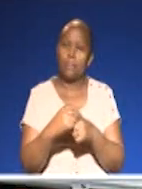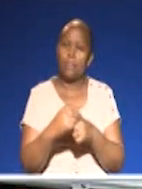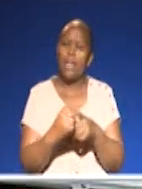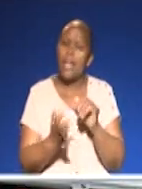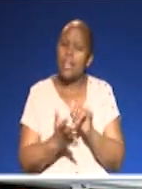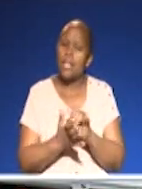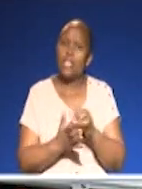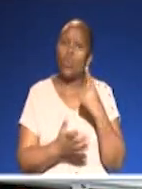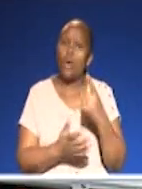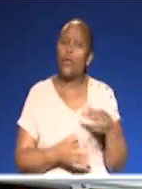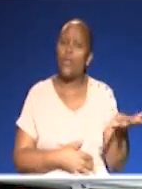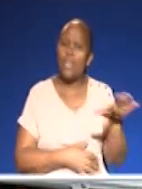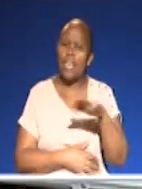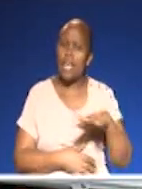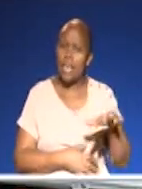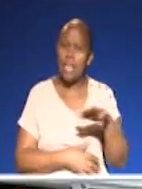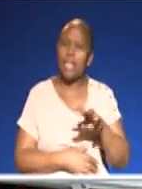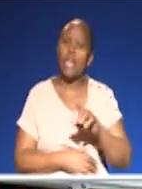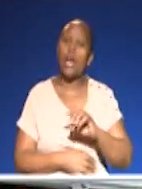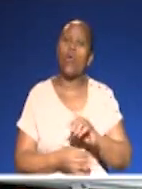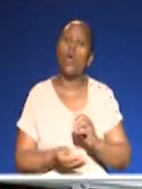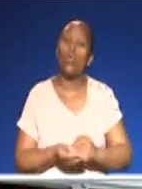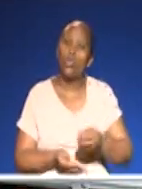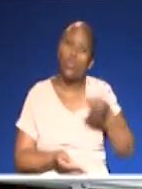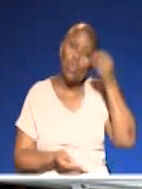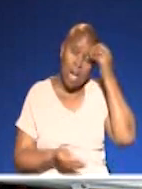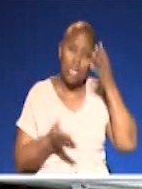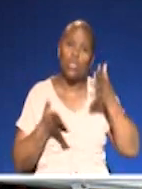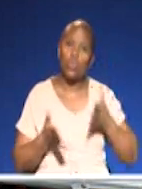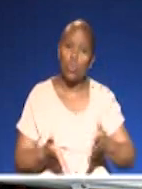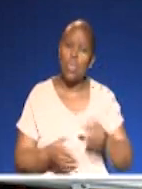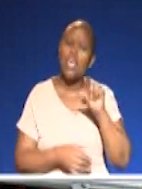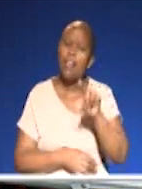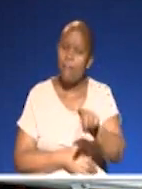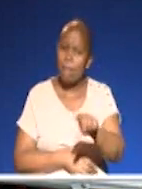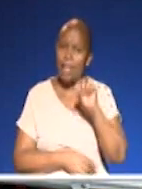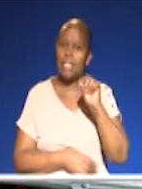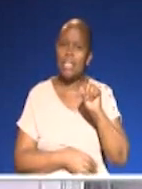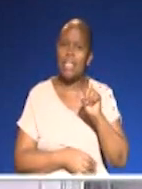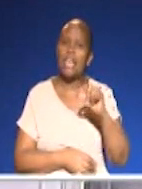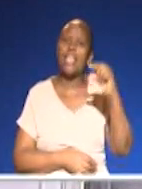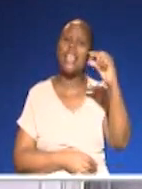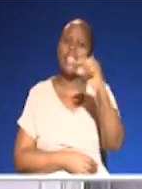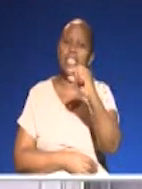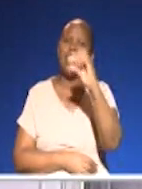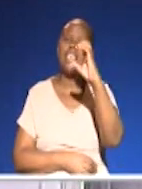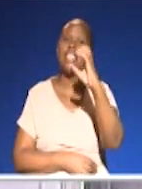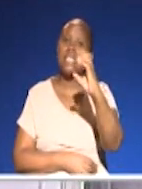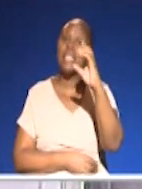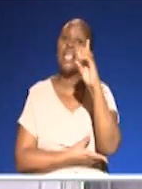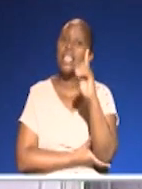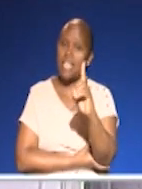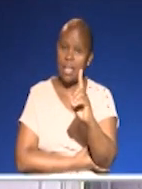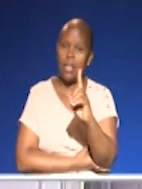one of the area through which we are going to consider in finding the greatest common